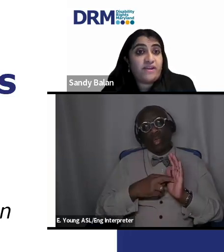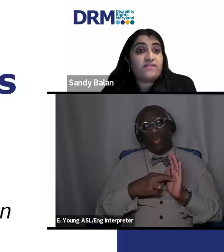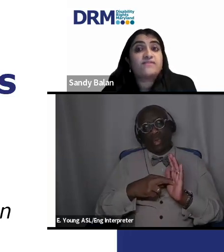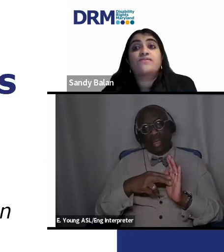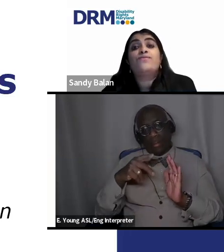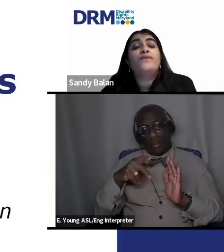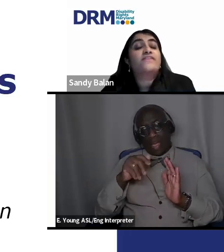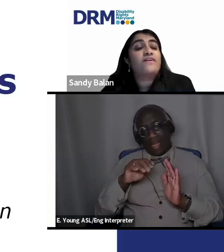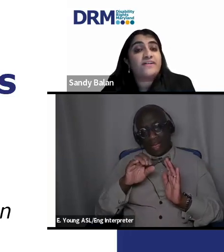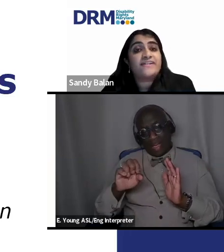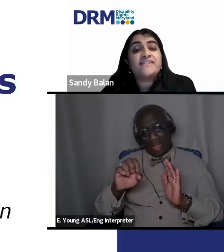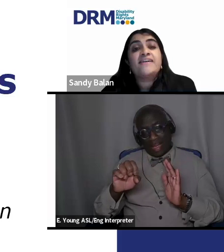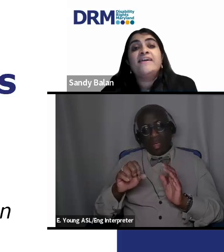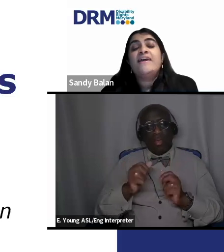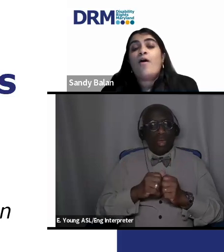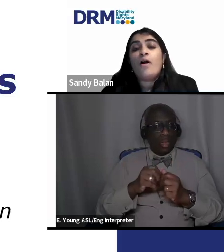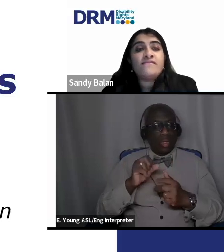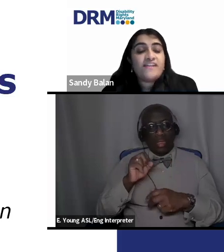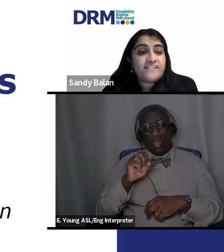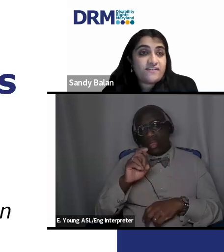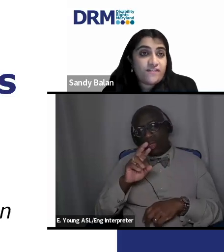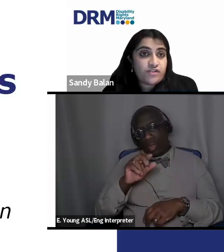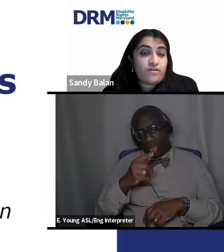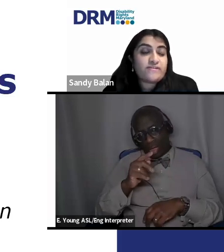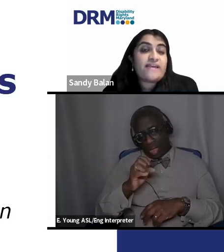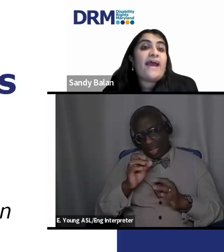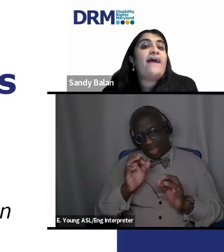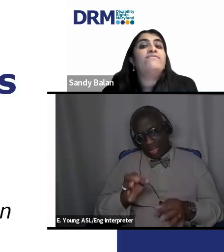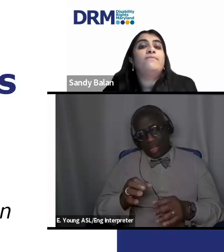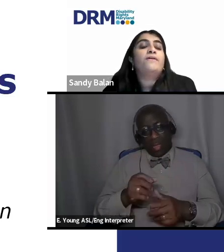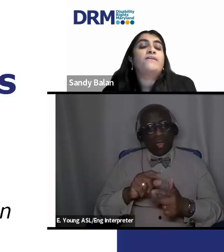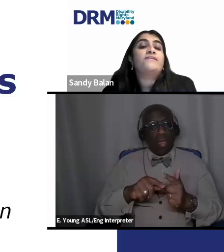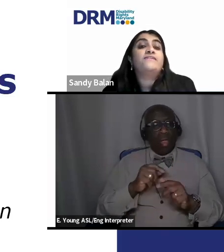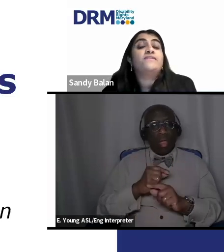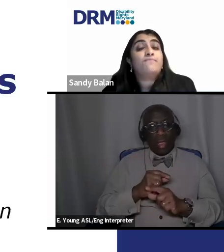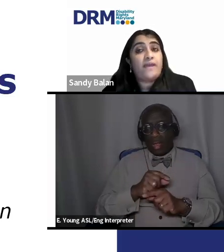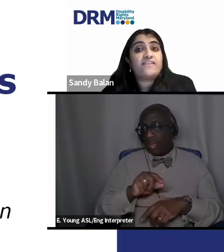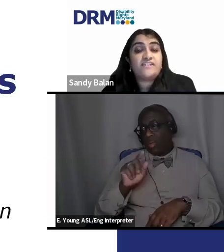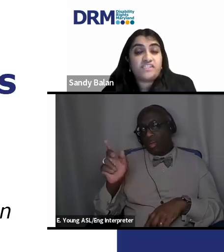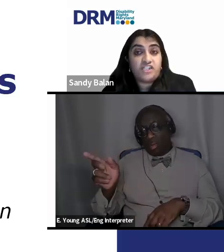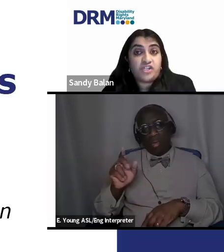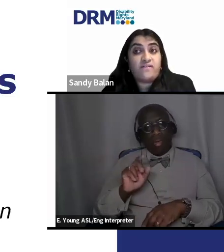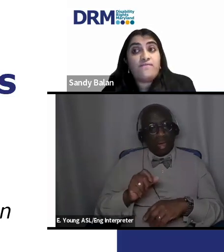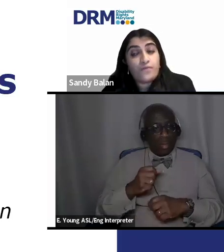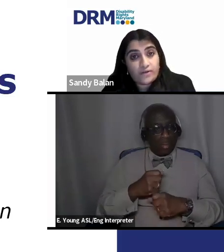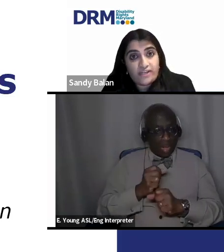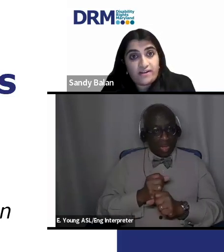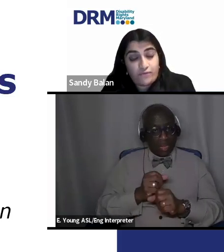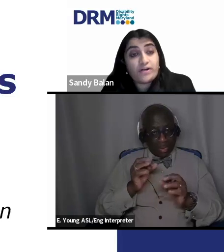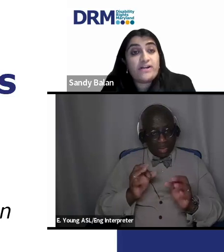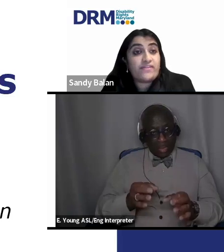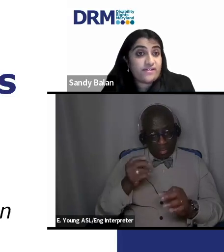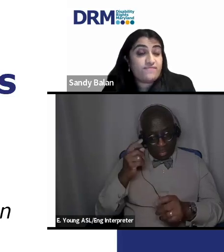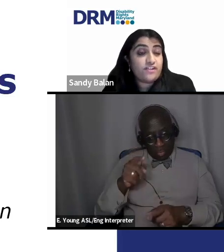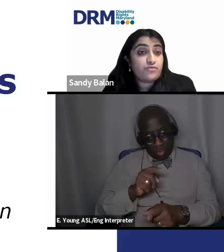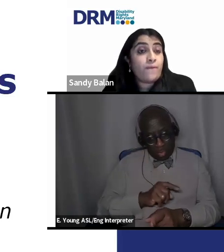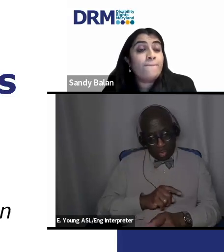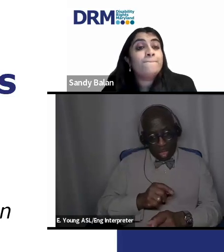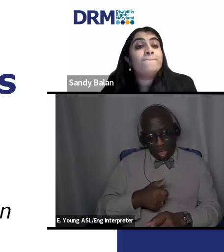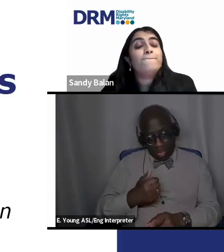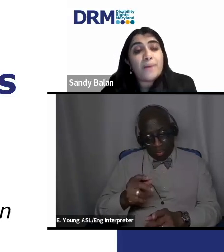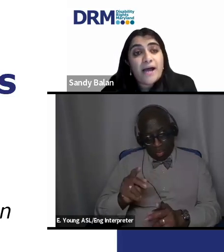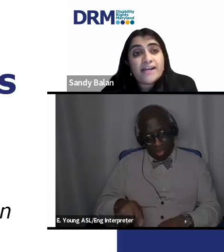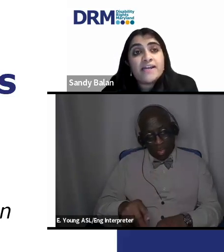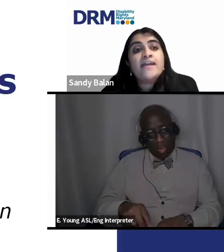surrogate decision makers, with guardians, all of these individuals have the ability to make the decision for another